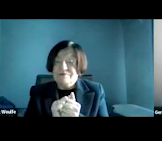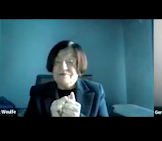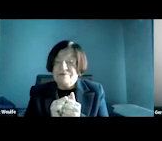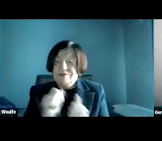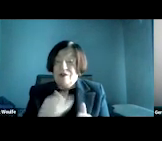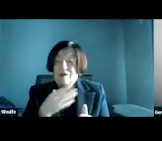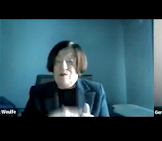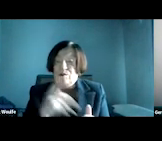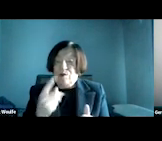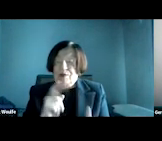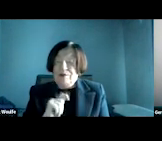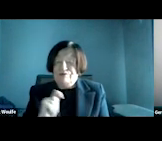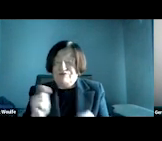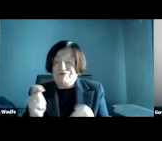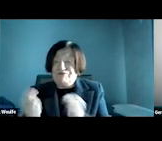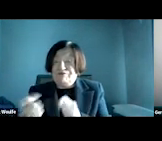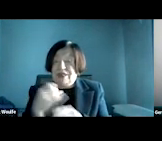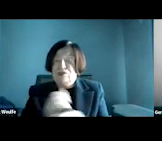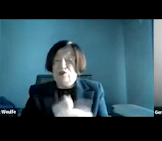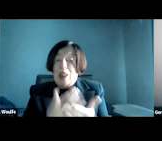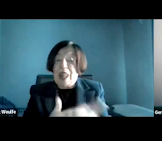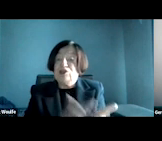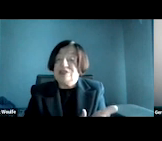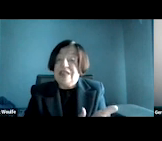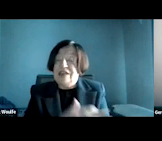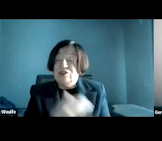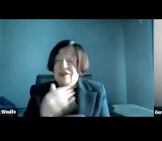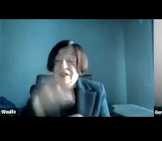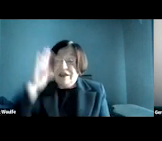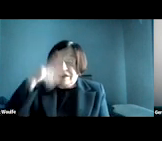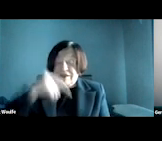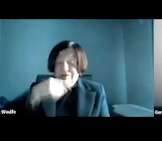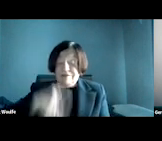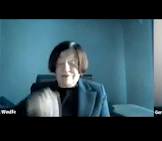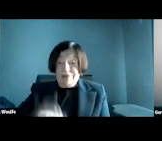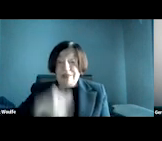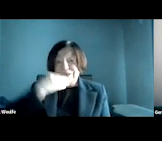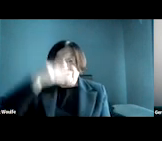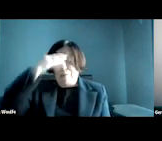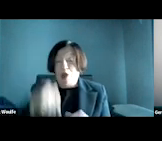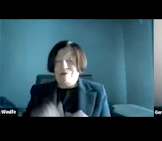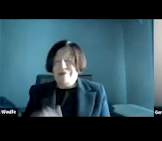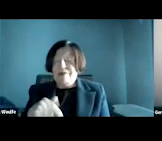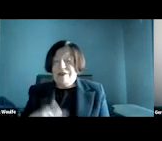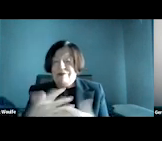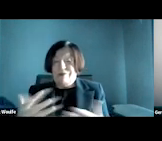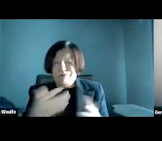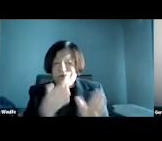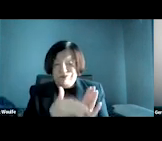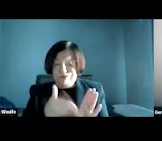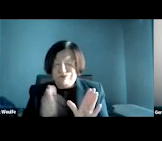be transposed into legislation in Ireland this summer. There are a whole series